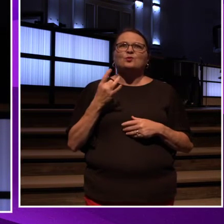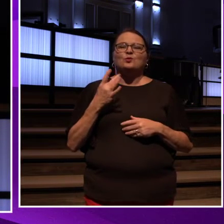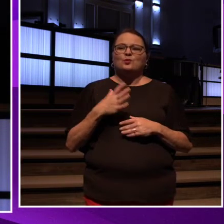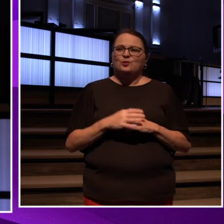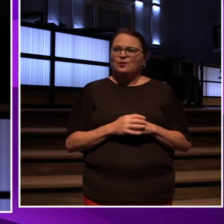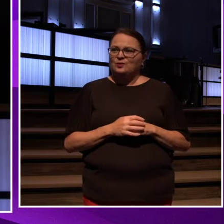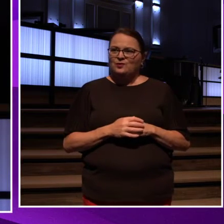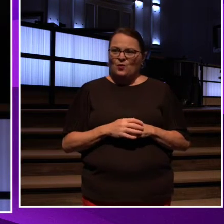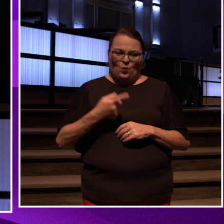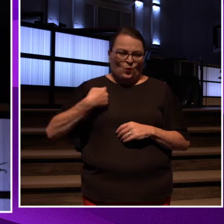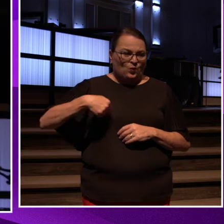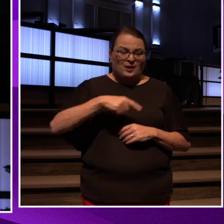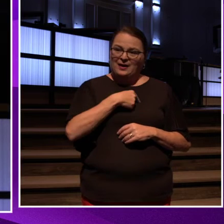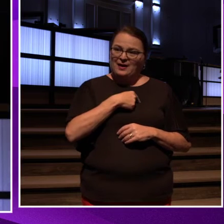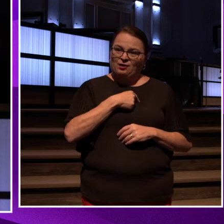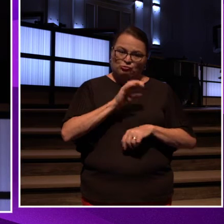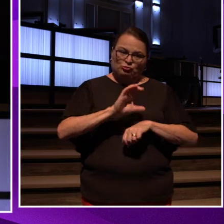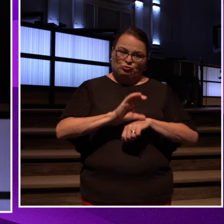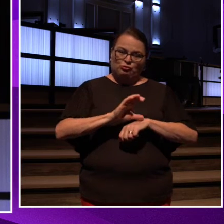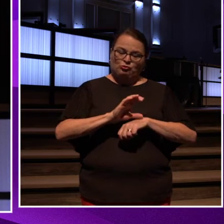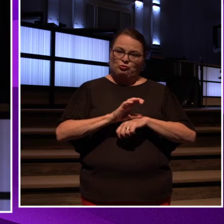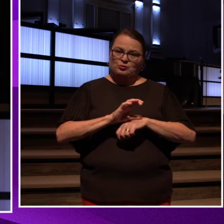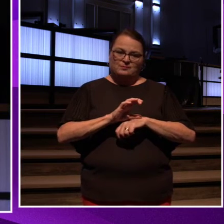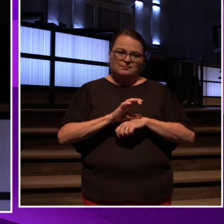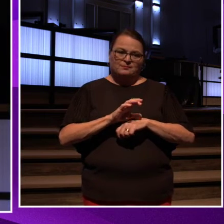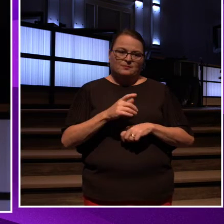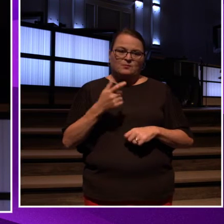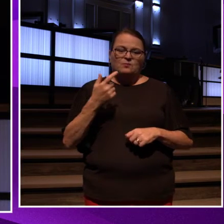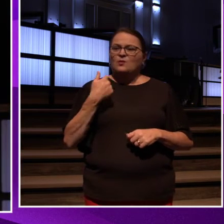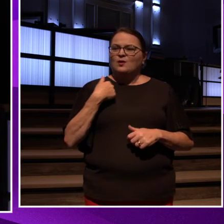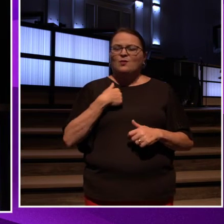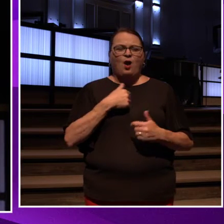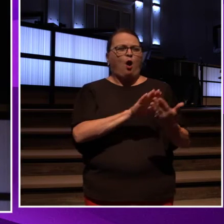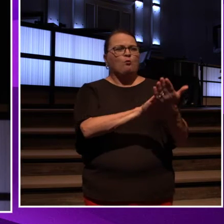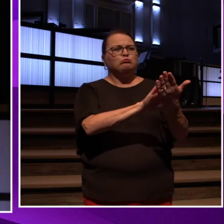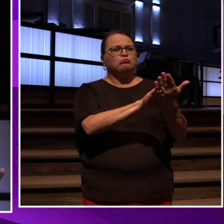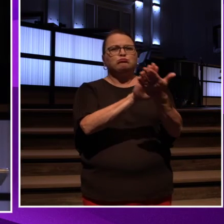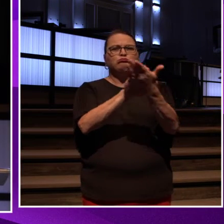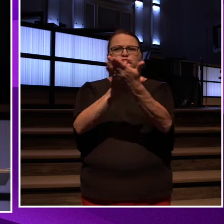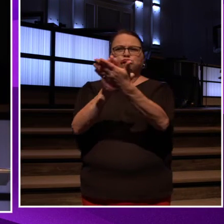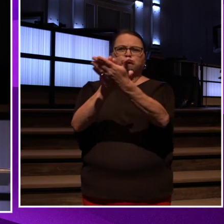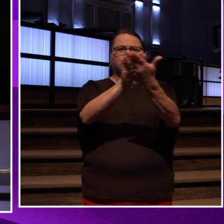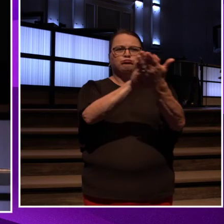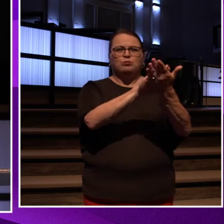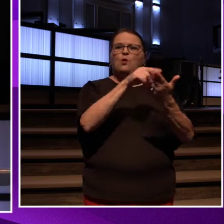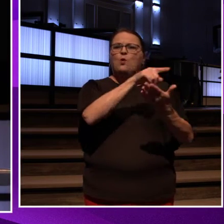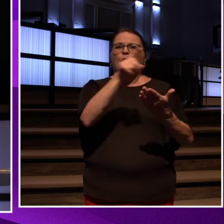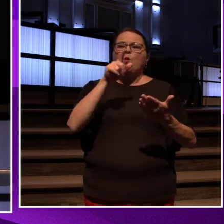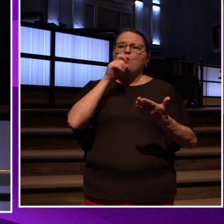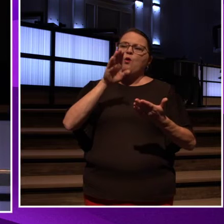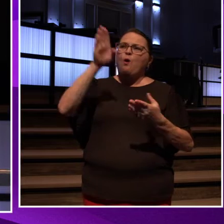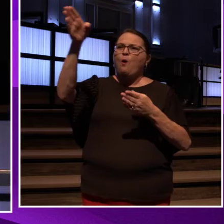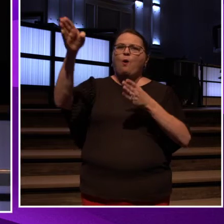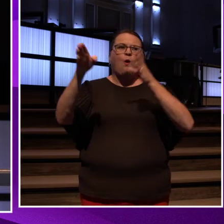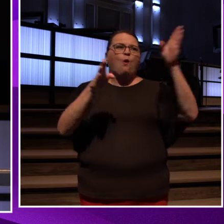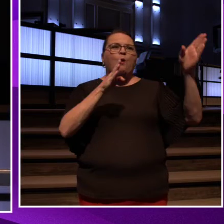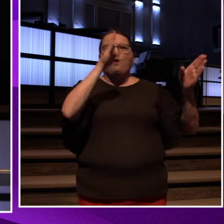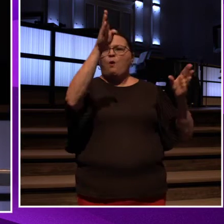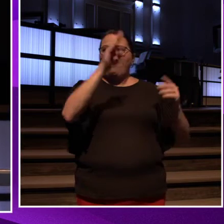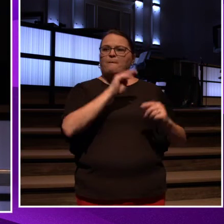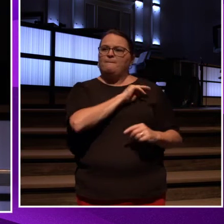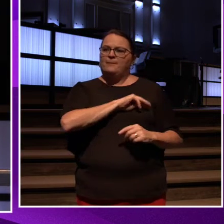We as a church, we want to applaud people that go across the world and do missions, and